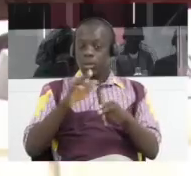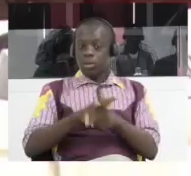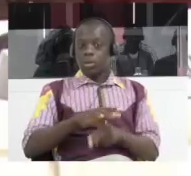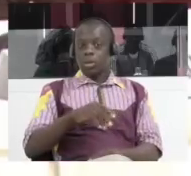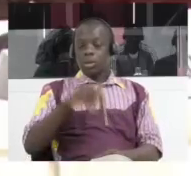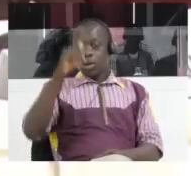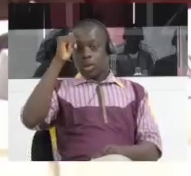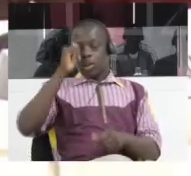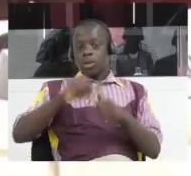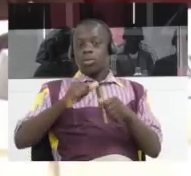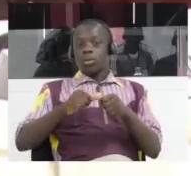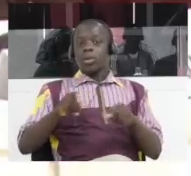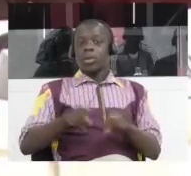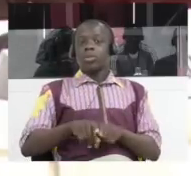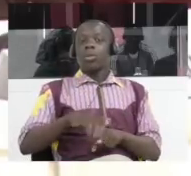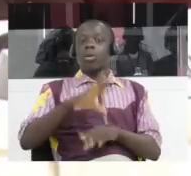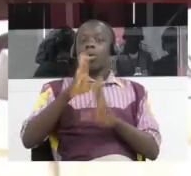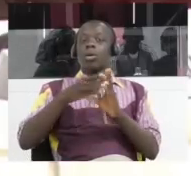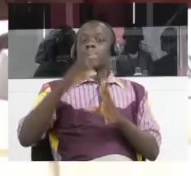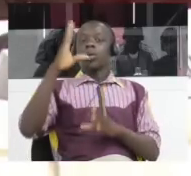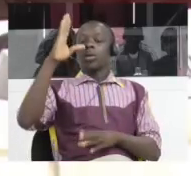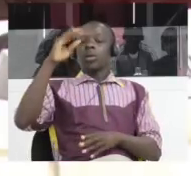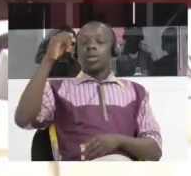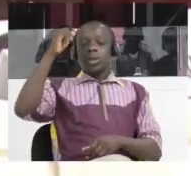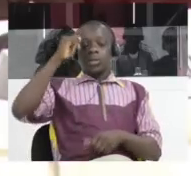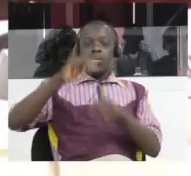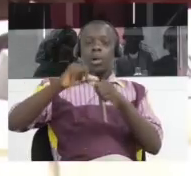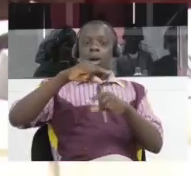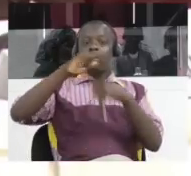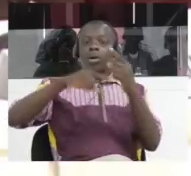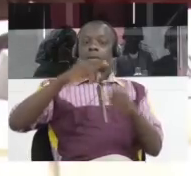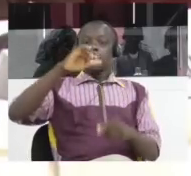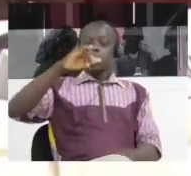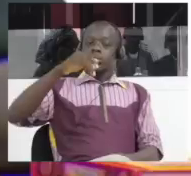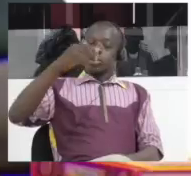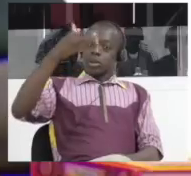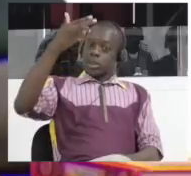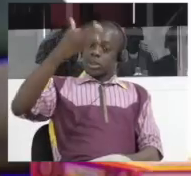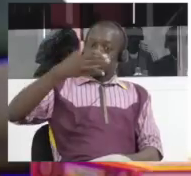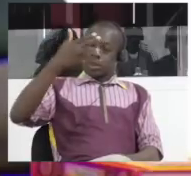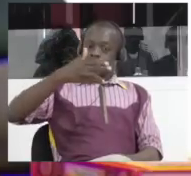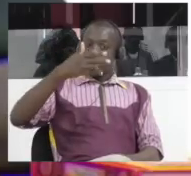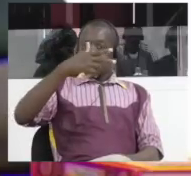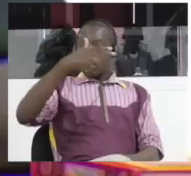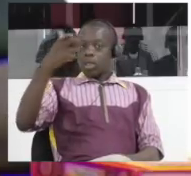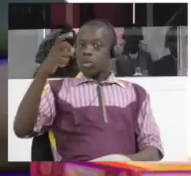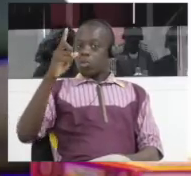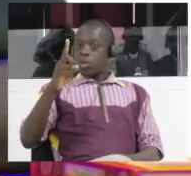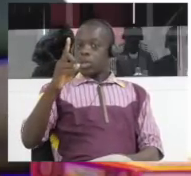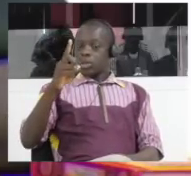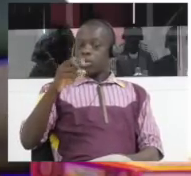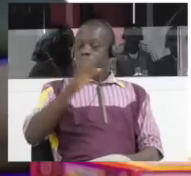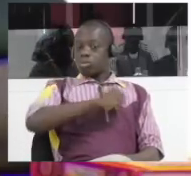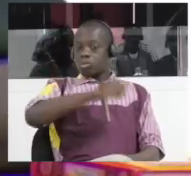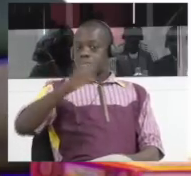still conscious of the memories of the July of the 1981 abortive coup, and that, you know, we would not